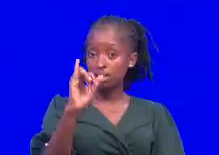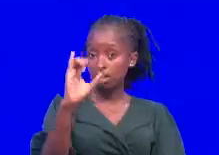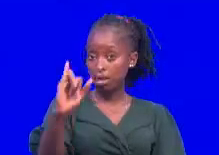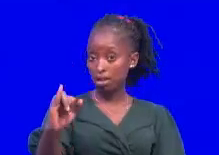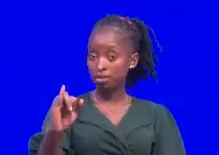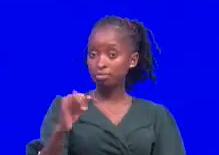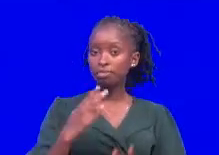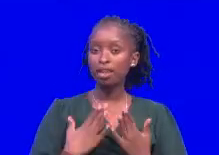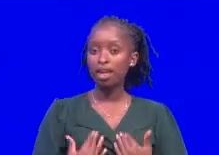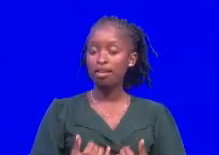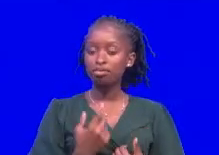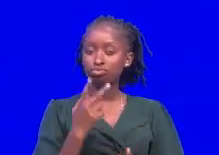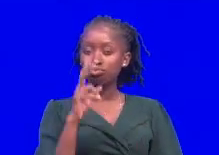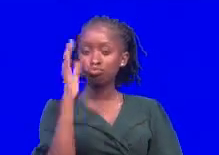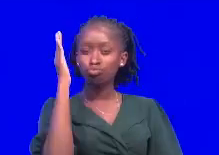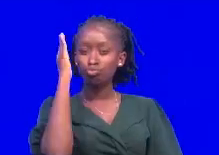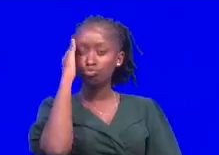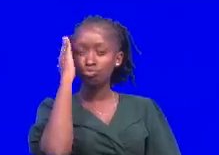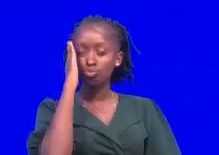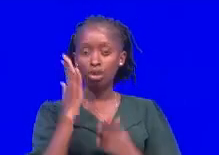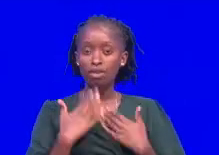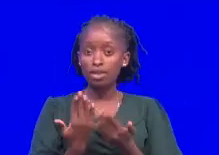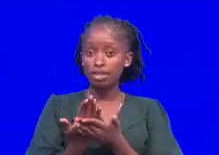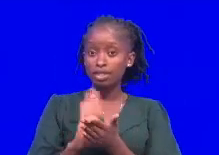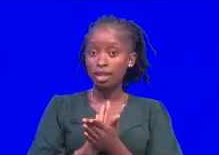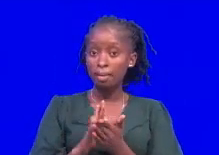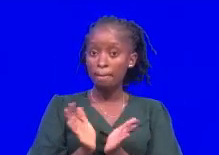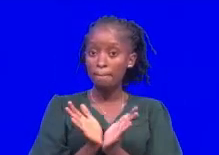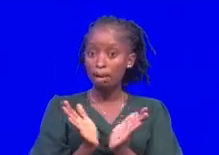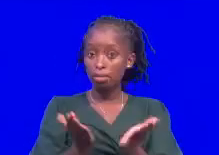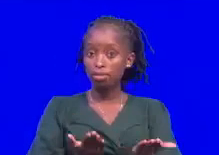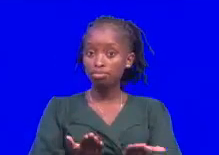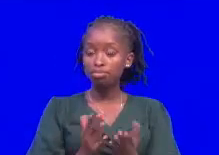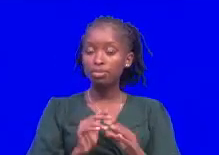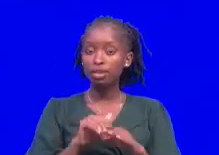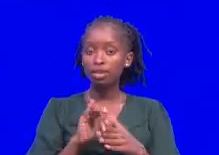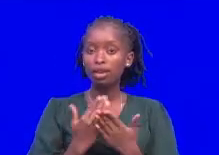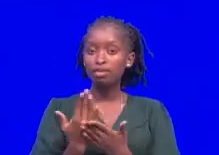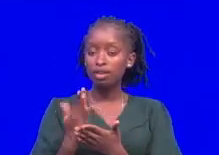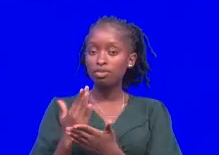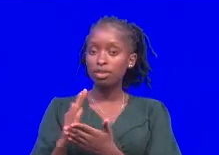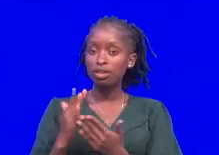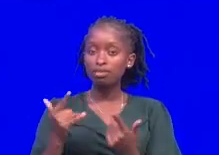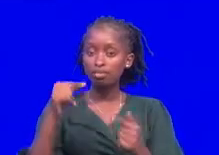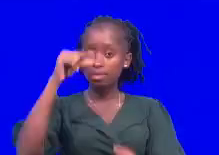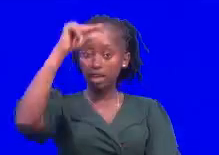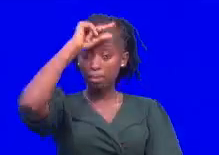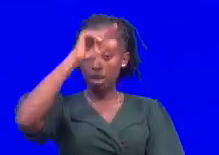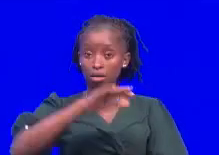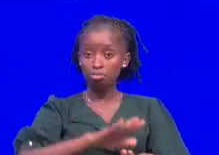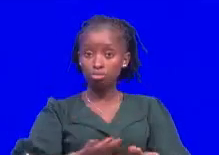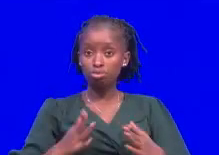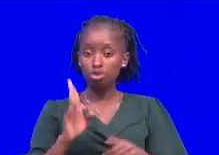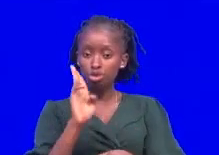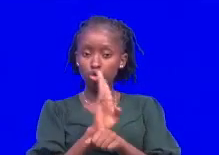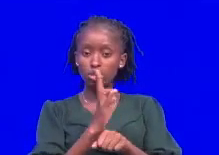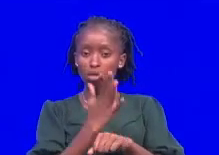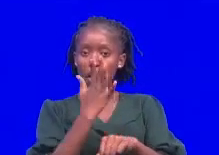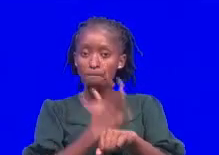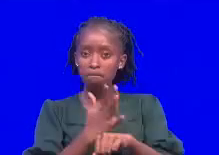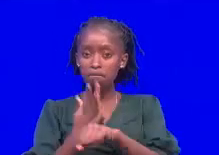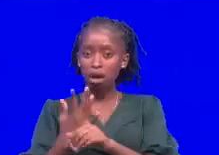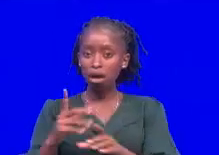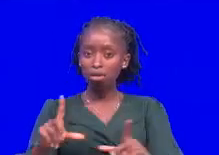DCI, has determined that some public servants in various government parastatals are using fake certificates. In